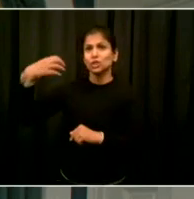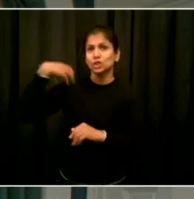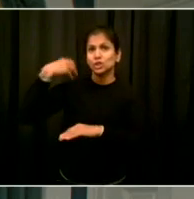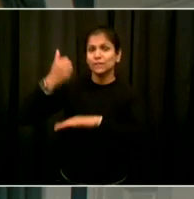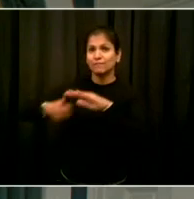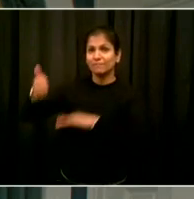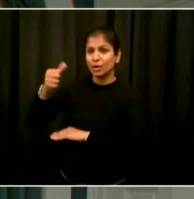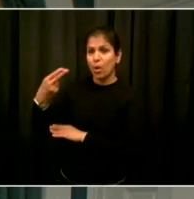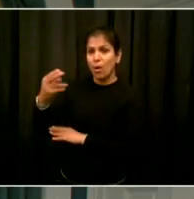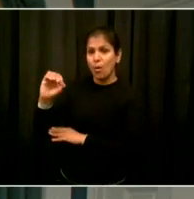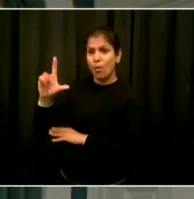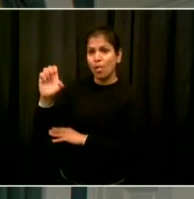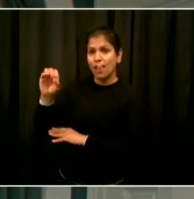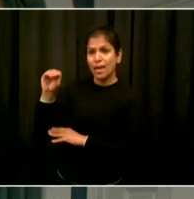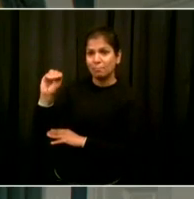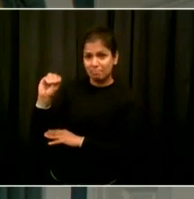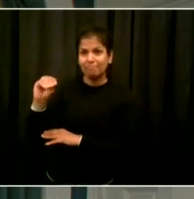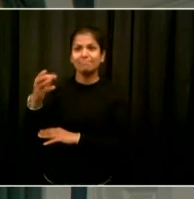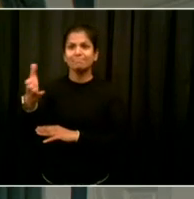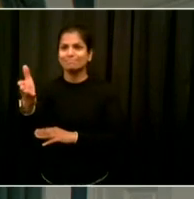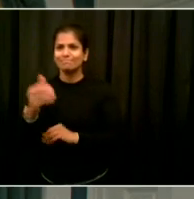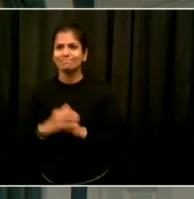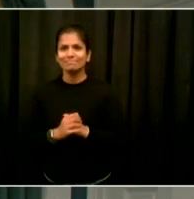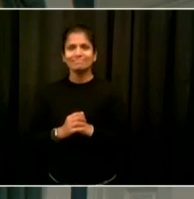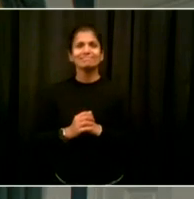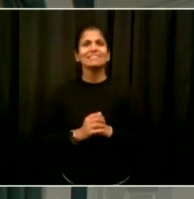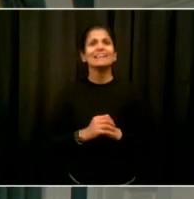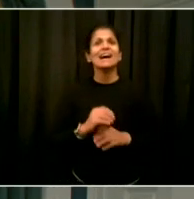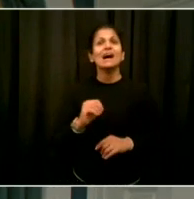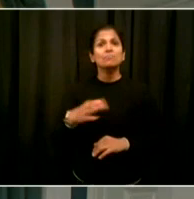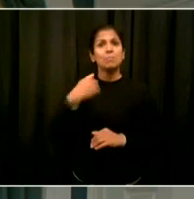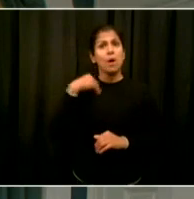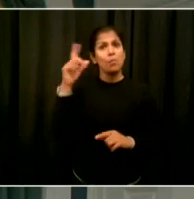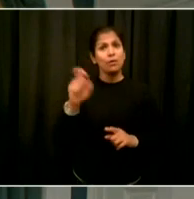patrol, you're the first response to handling race relations in the city. Do you have a